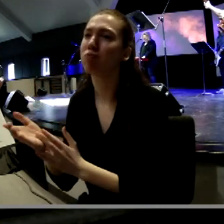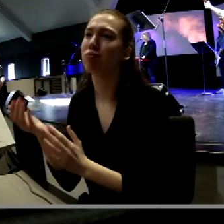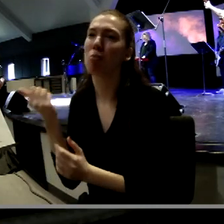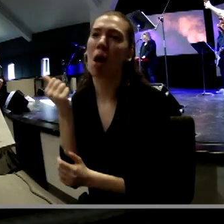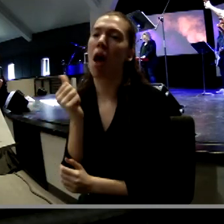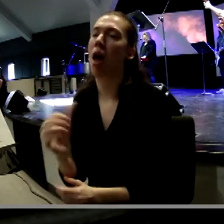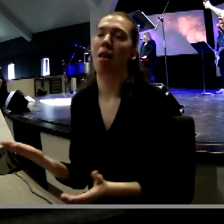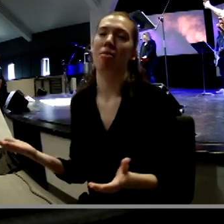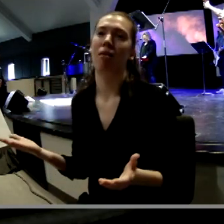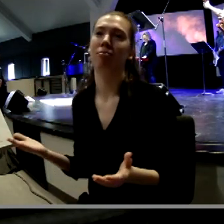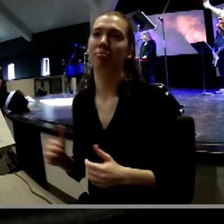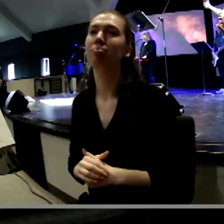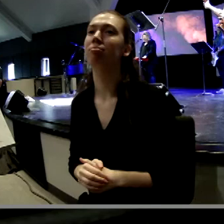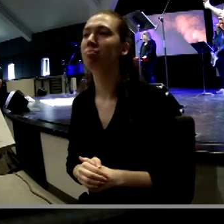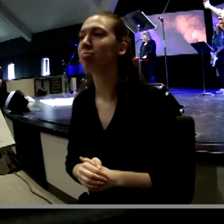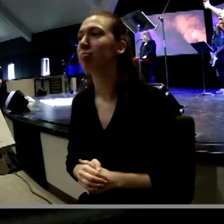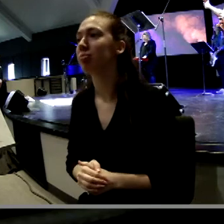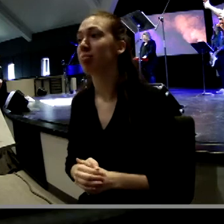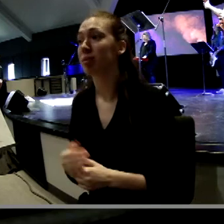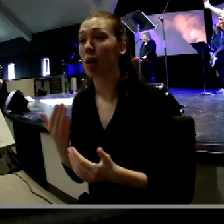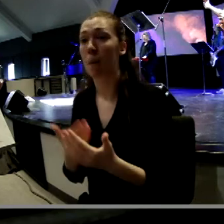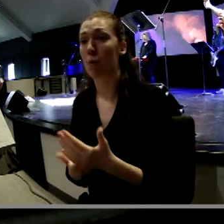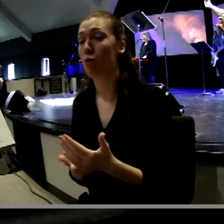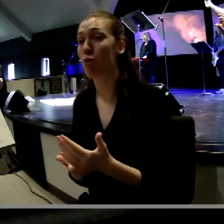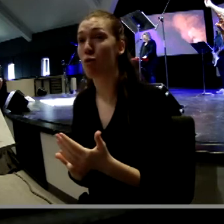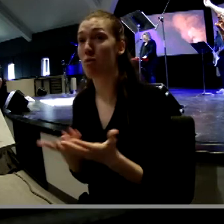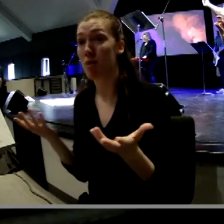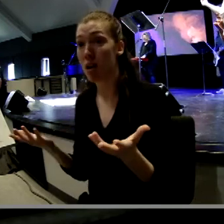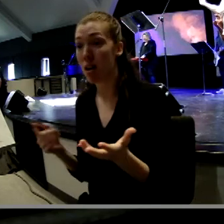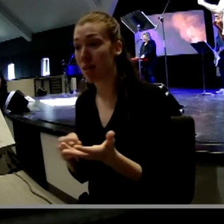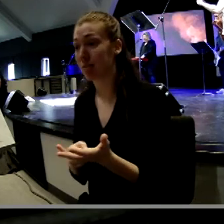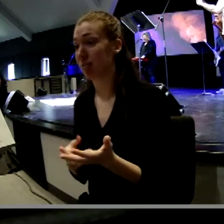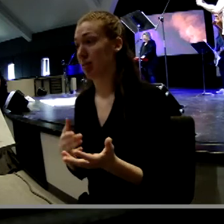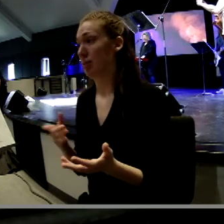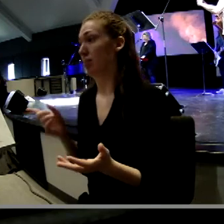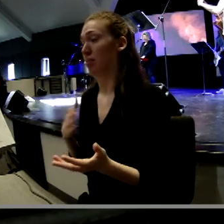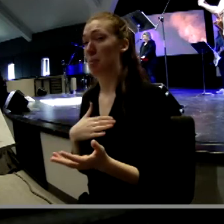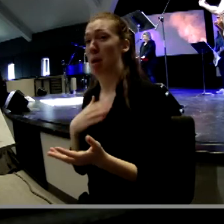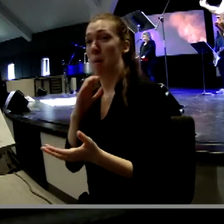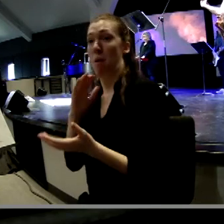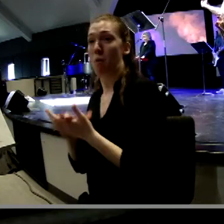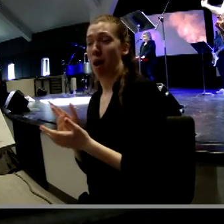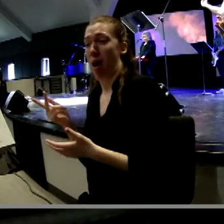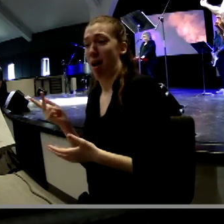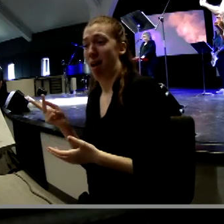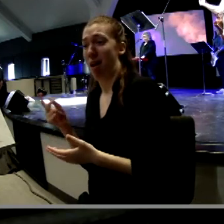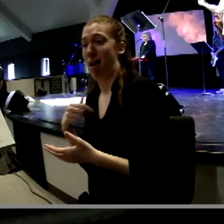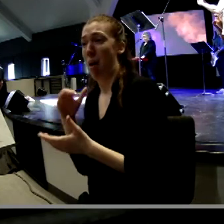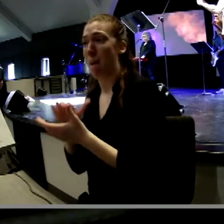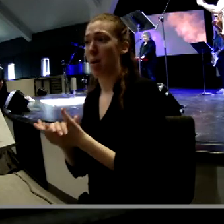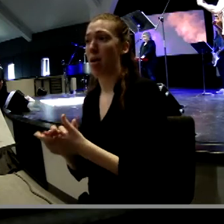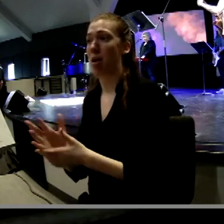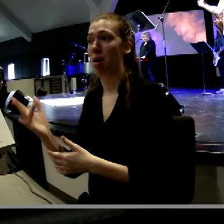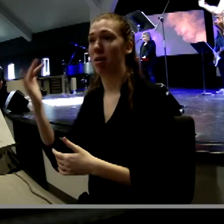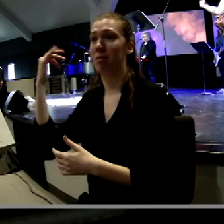We're living proof of that. Danielle and I have been married for 21 years and should have ended 21 years ago.